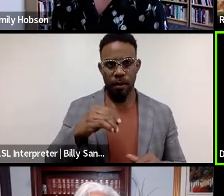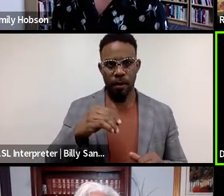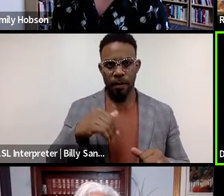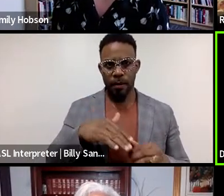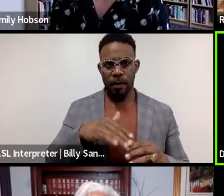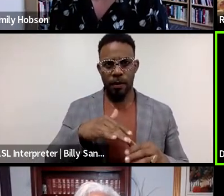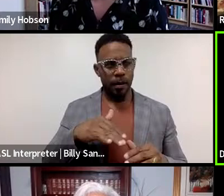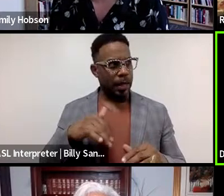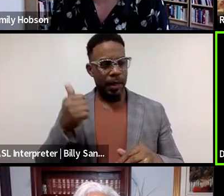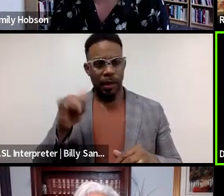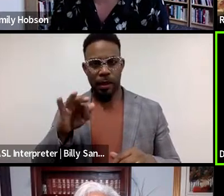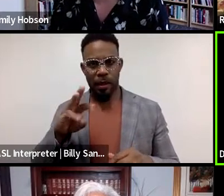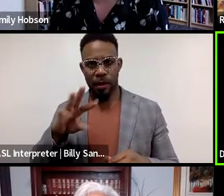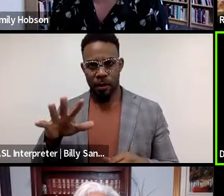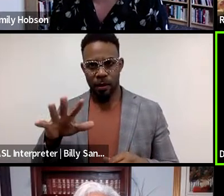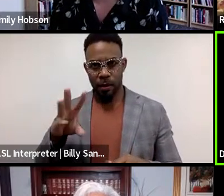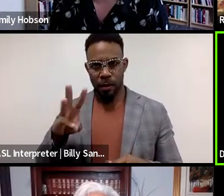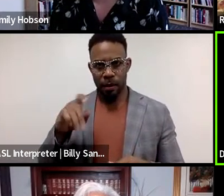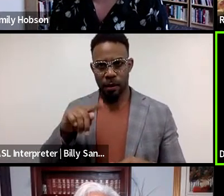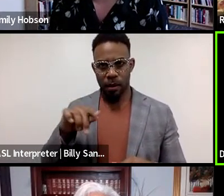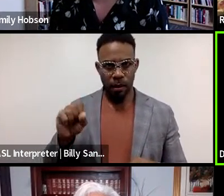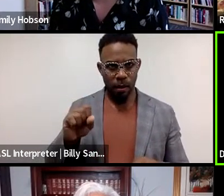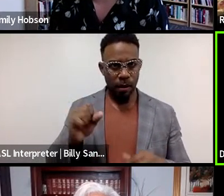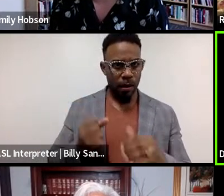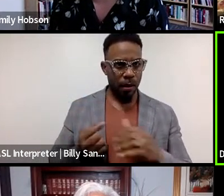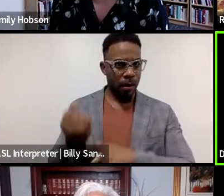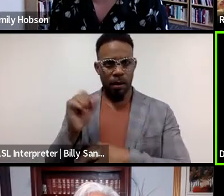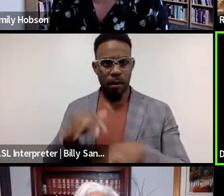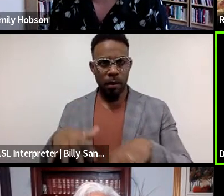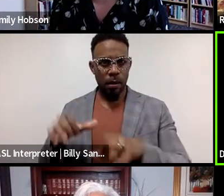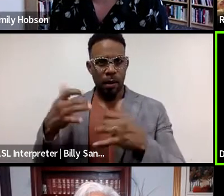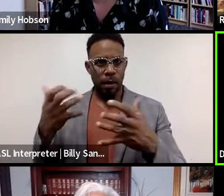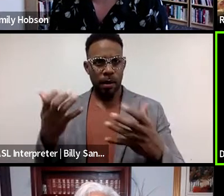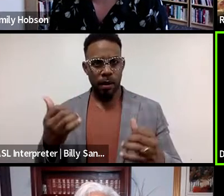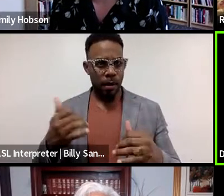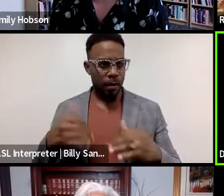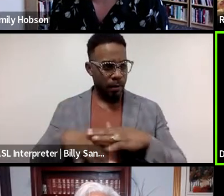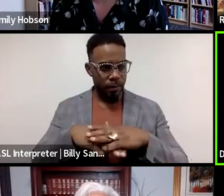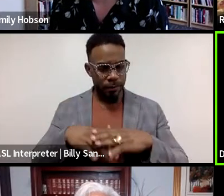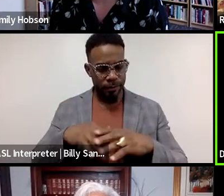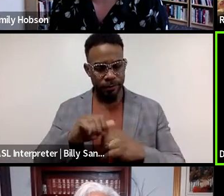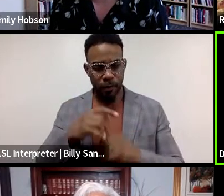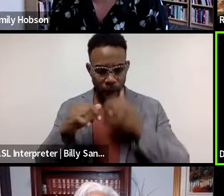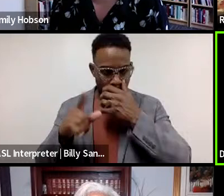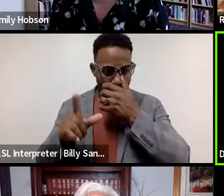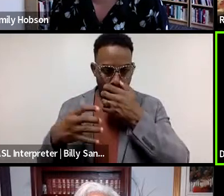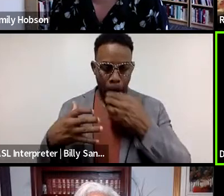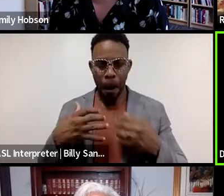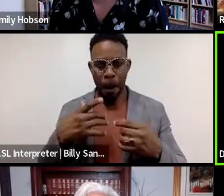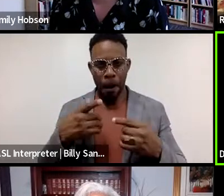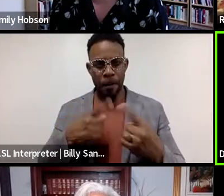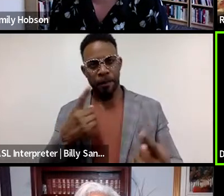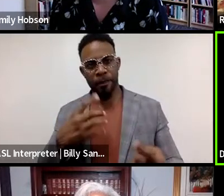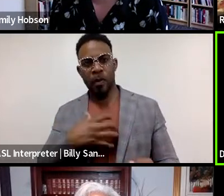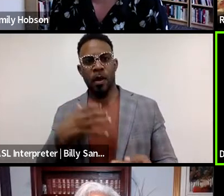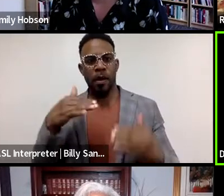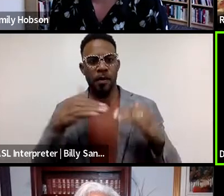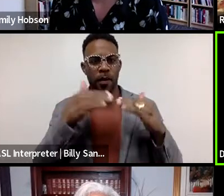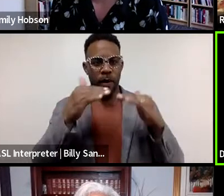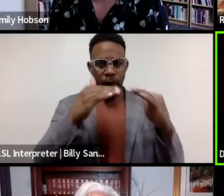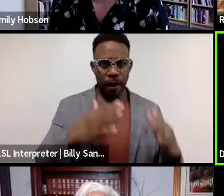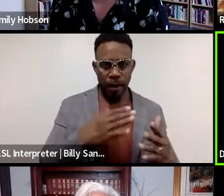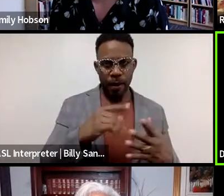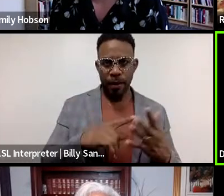wake of the 1965 Watts uprising that had a lot of resonance. He opposed fair housing,